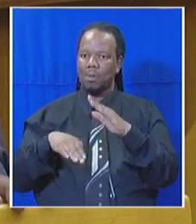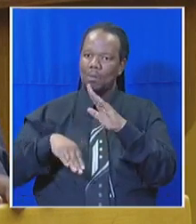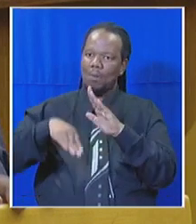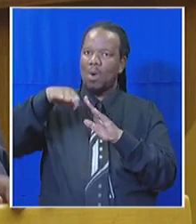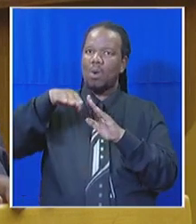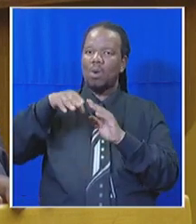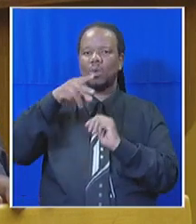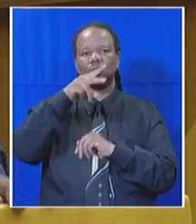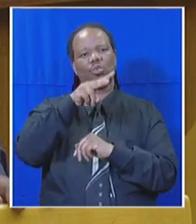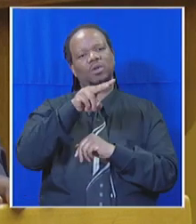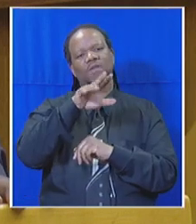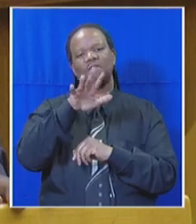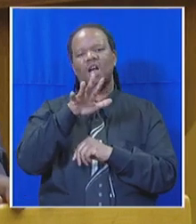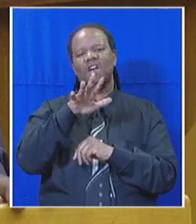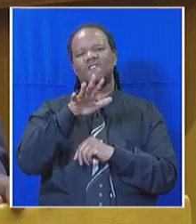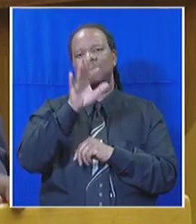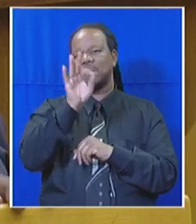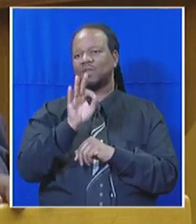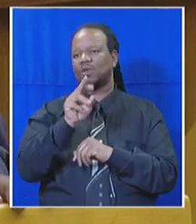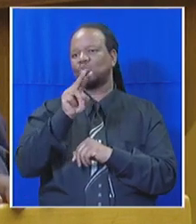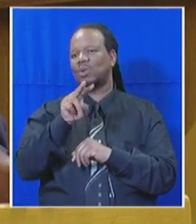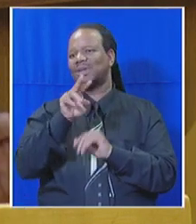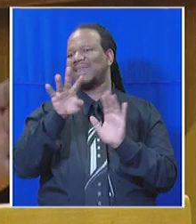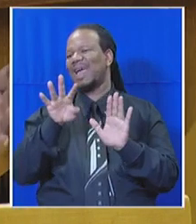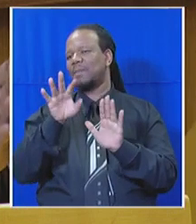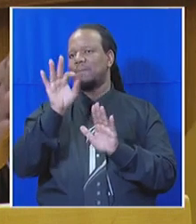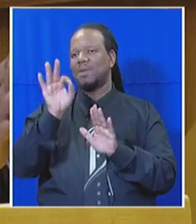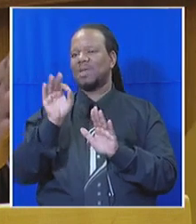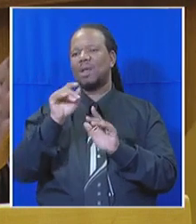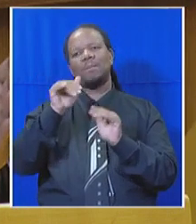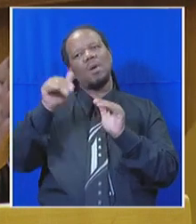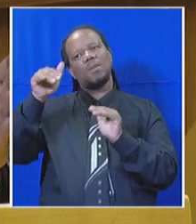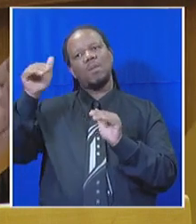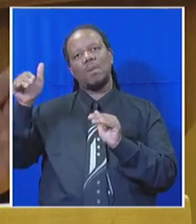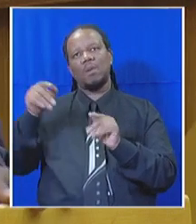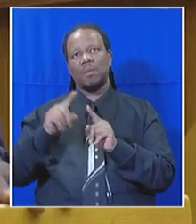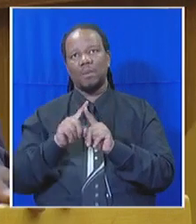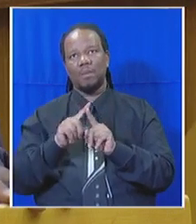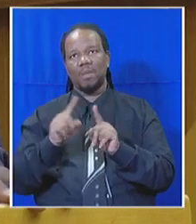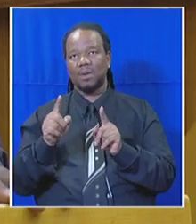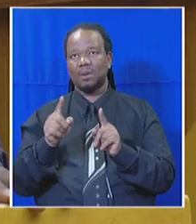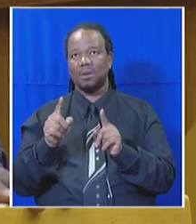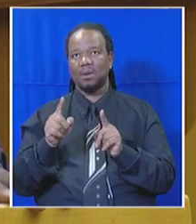around 25%, 29%, etc. That is not, has not been,